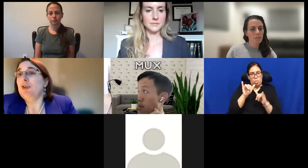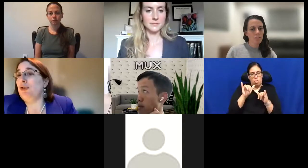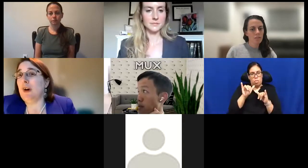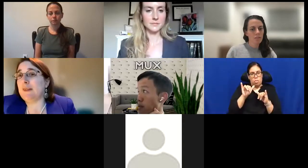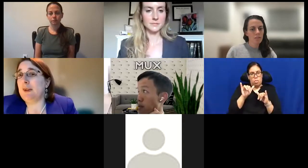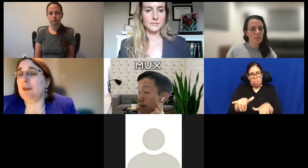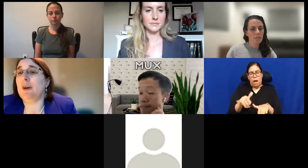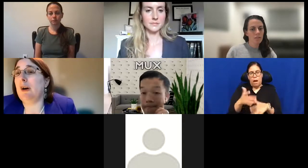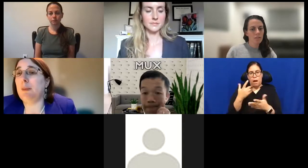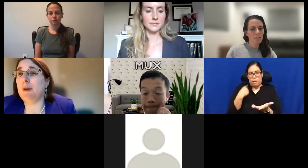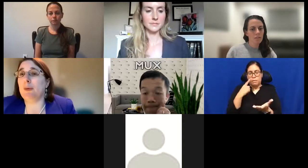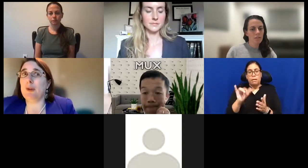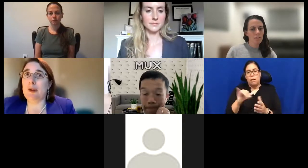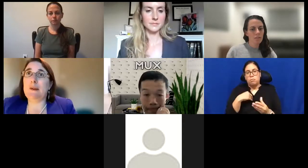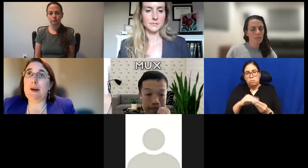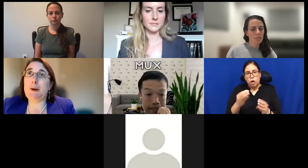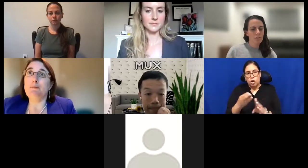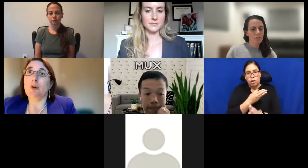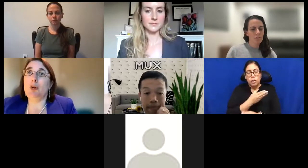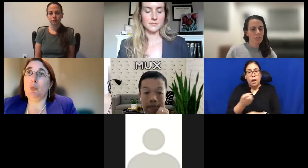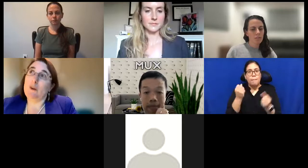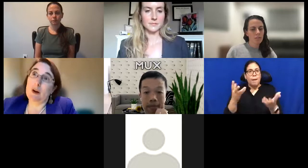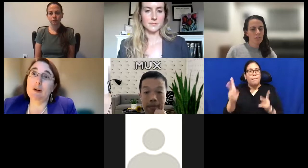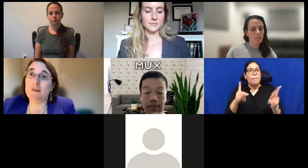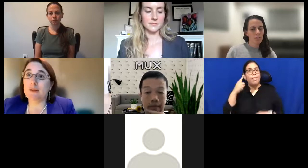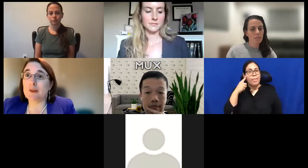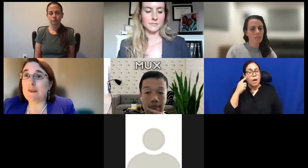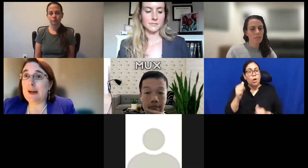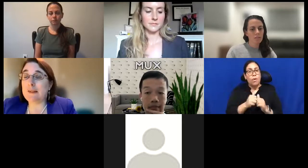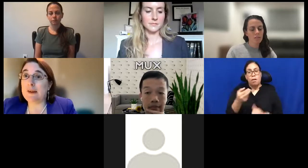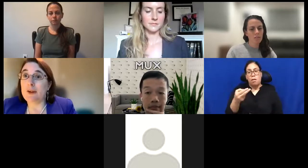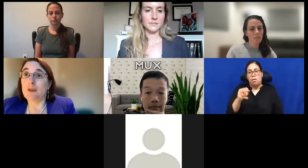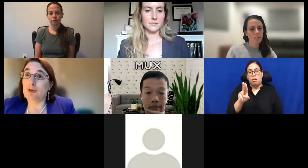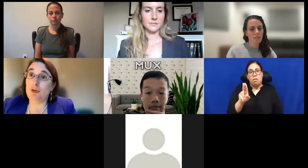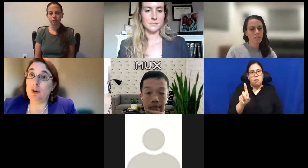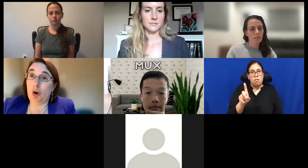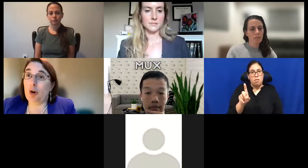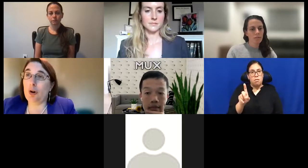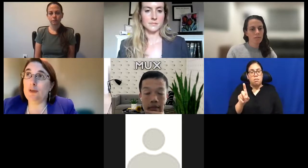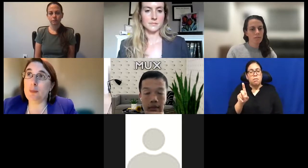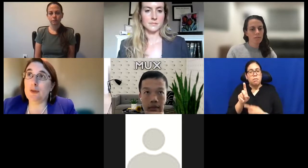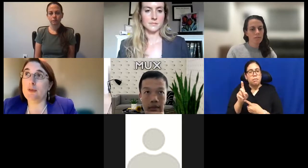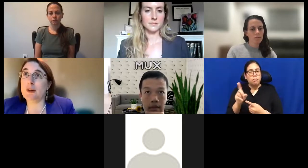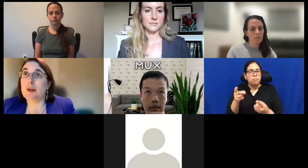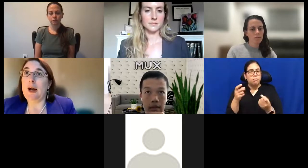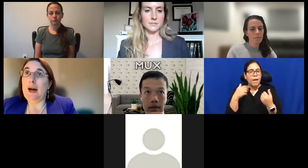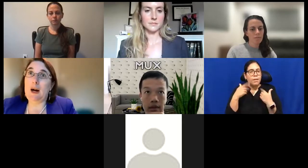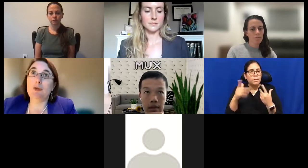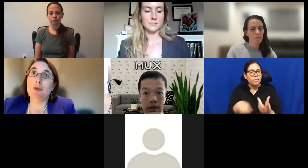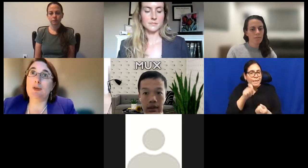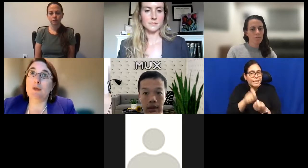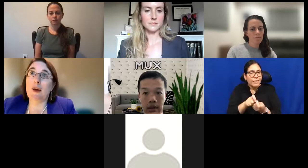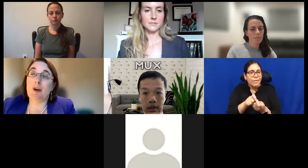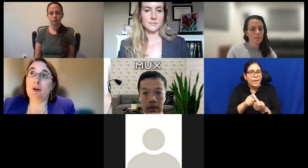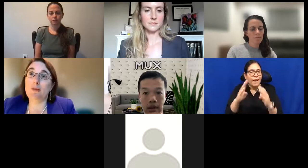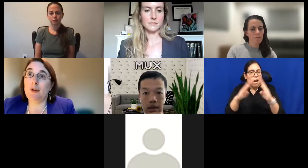think, like I said earlier, a lot of people think that, with HUD and things like that, that there are specific